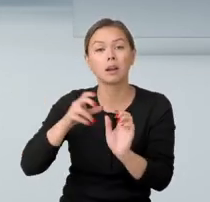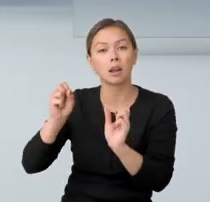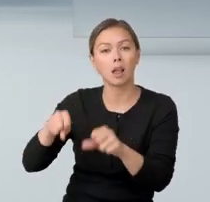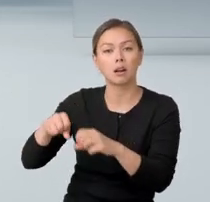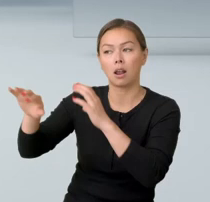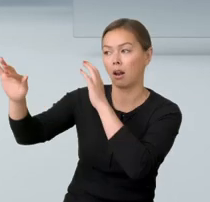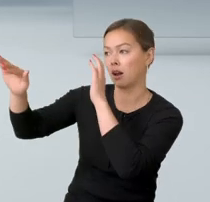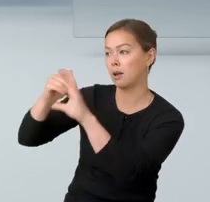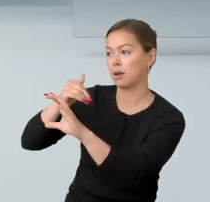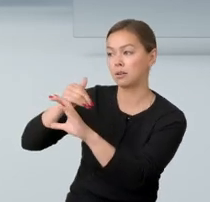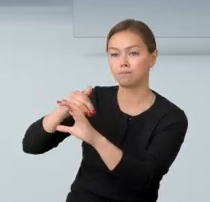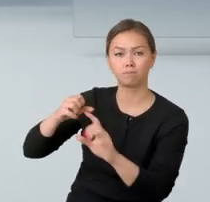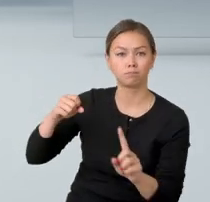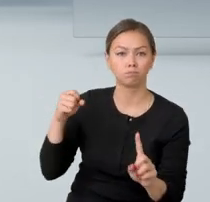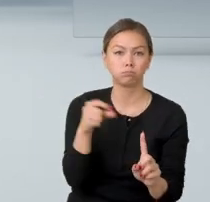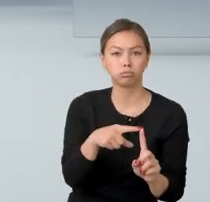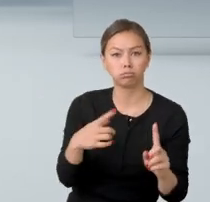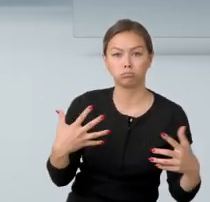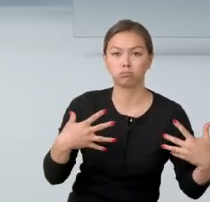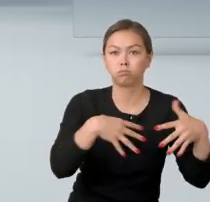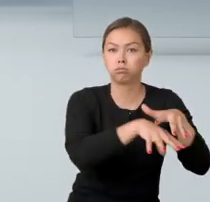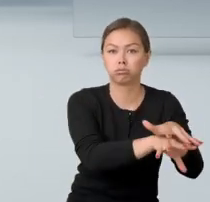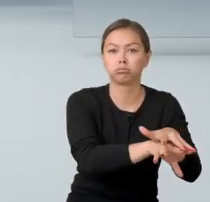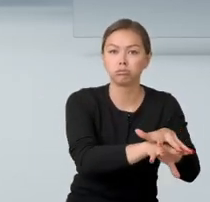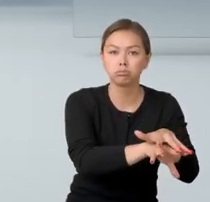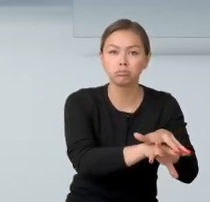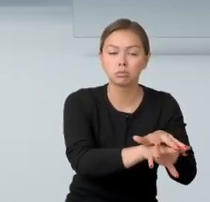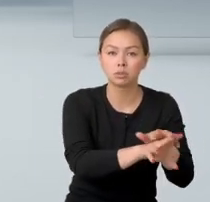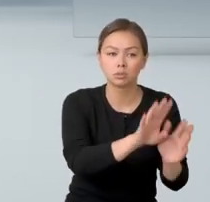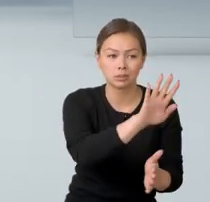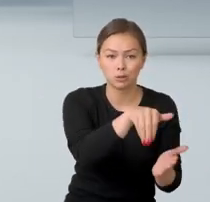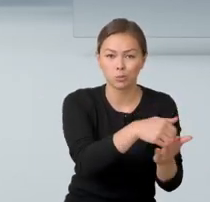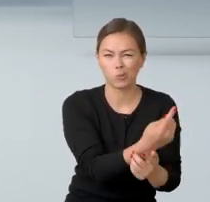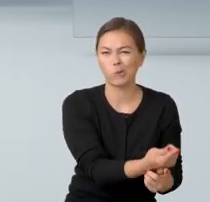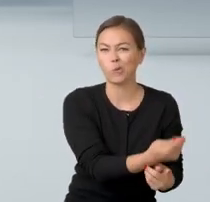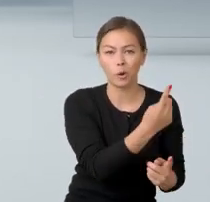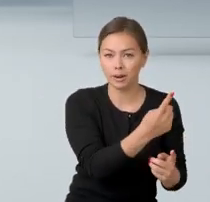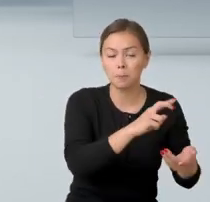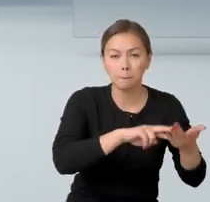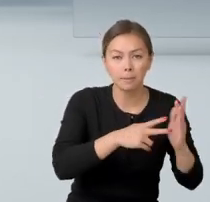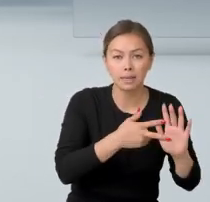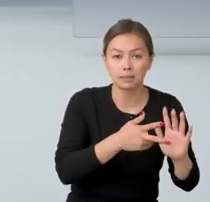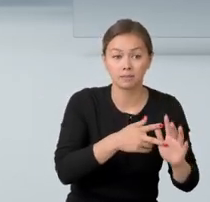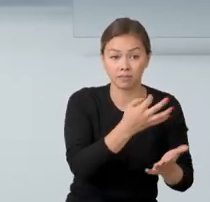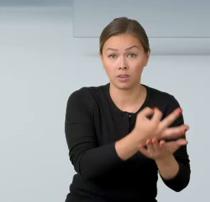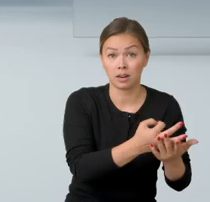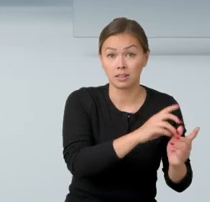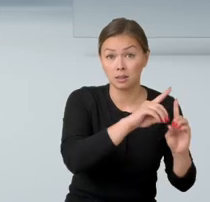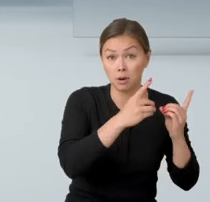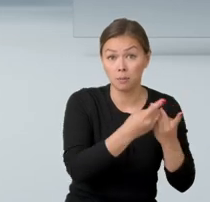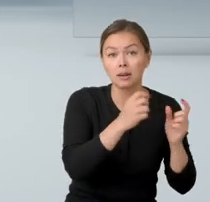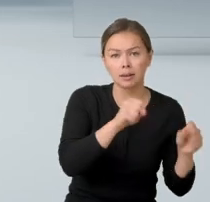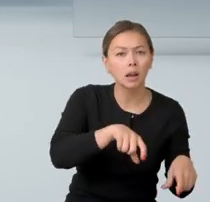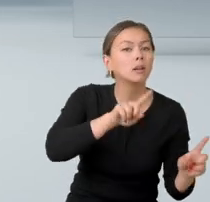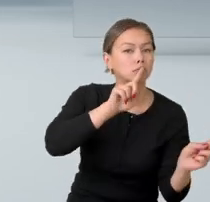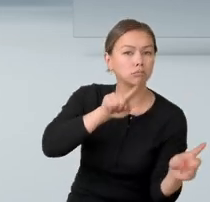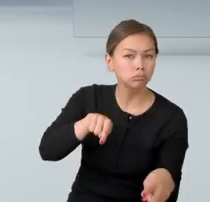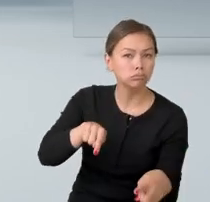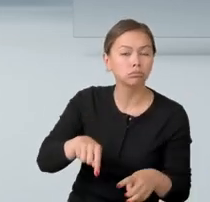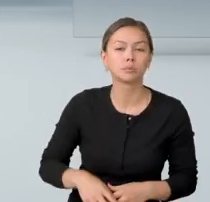in this mail communication we will centralize in a mailbox that can be answered by the finance